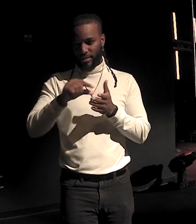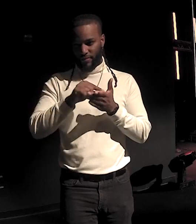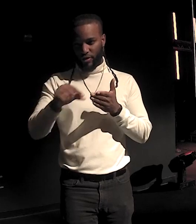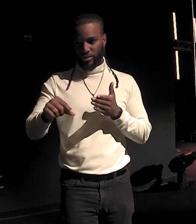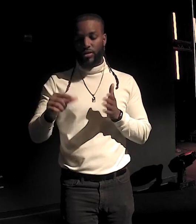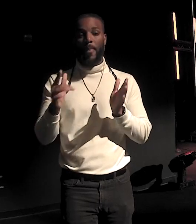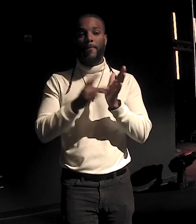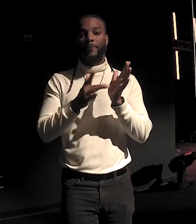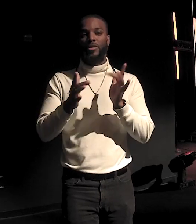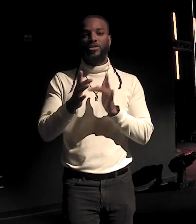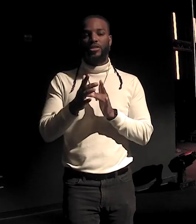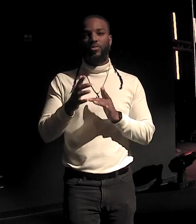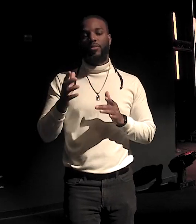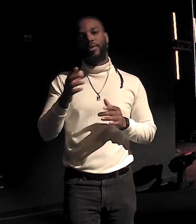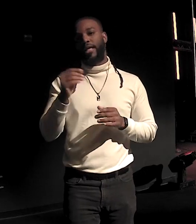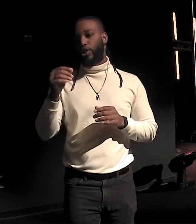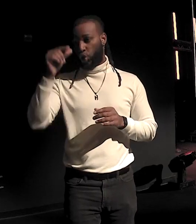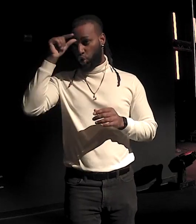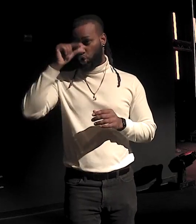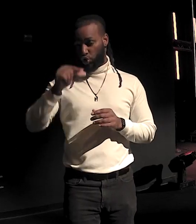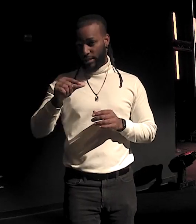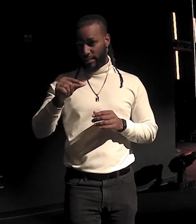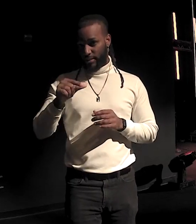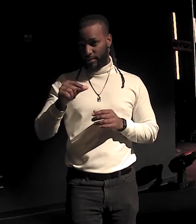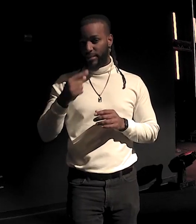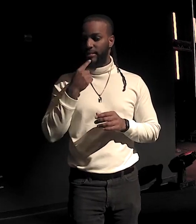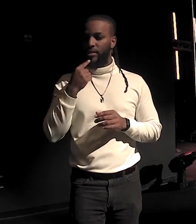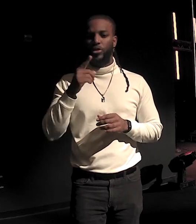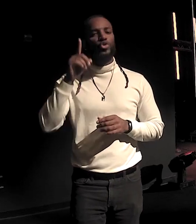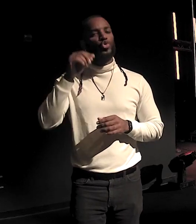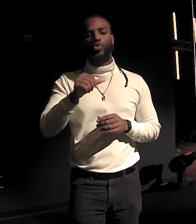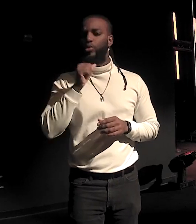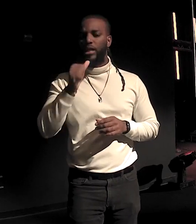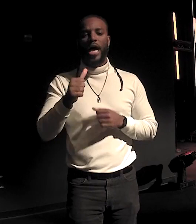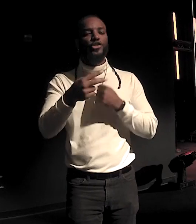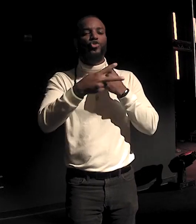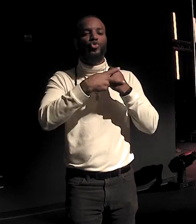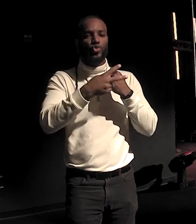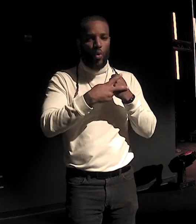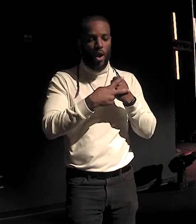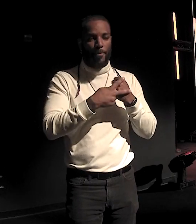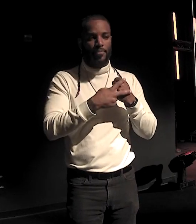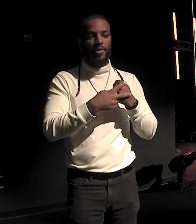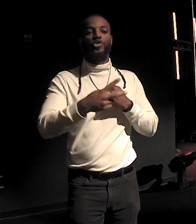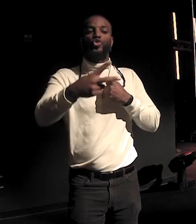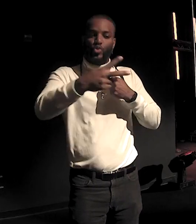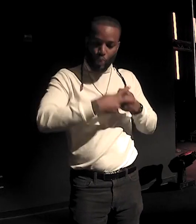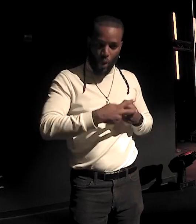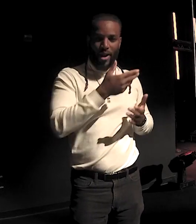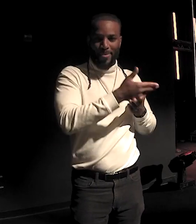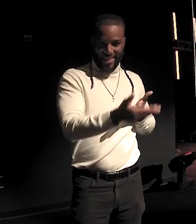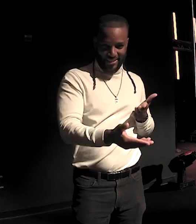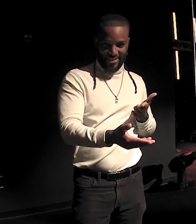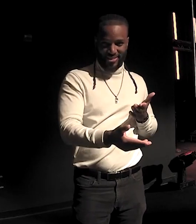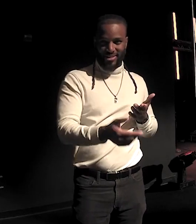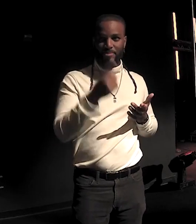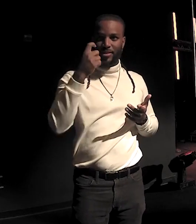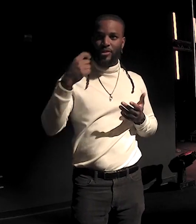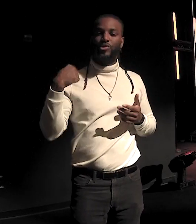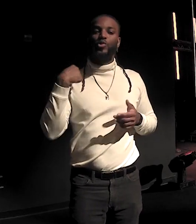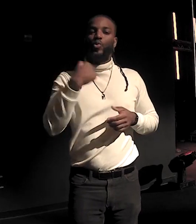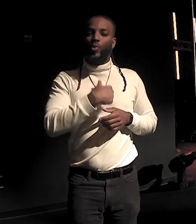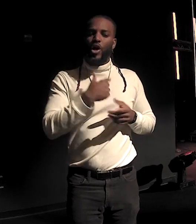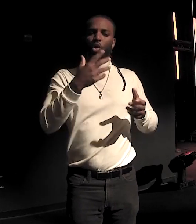at, in the Greek, it says, do not store up stored up things. Because we're all